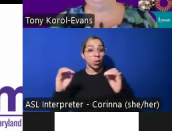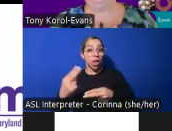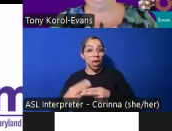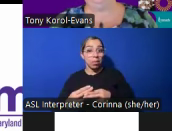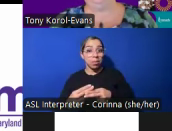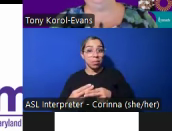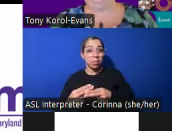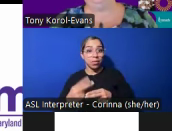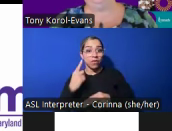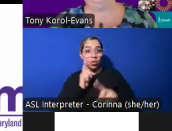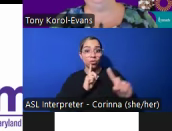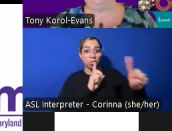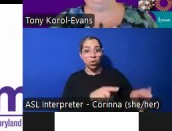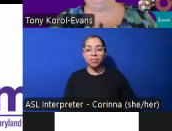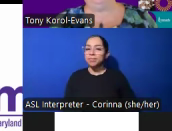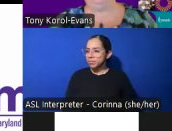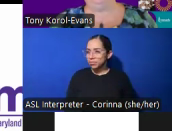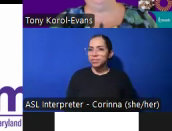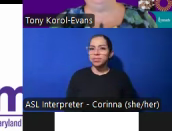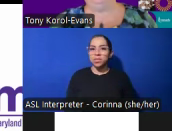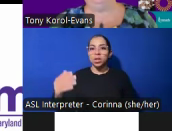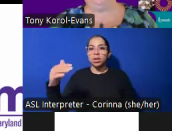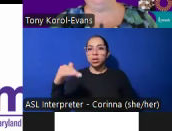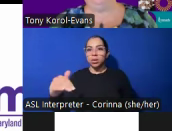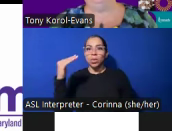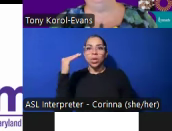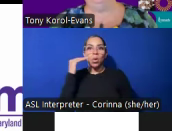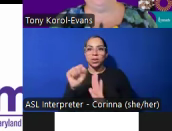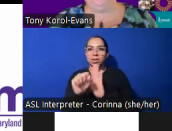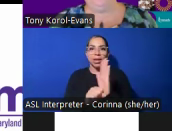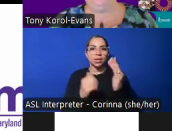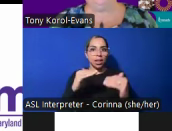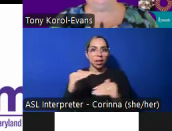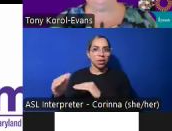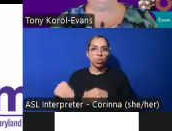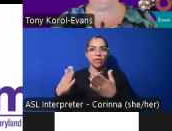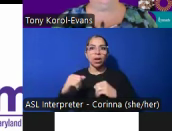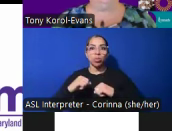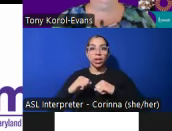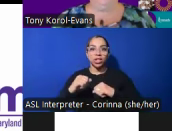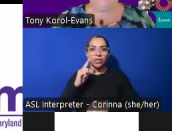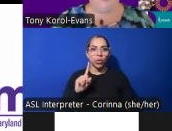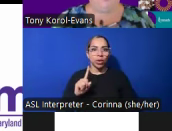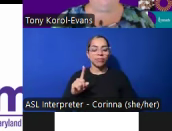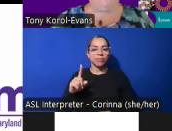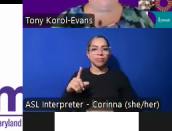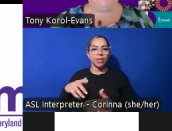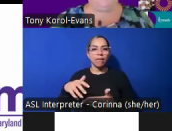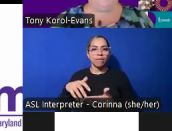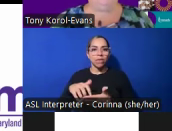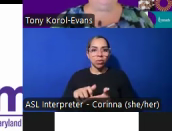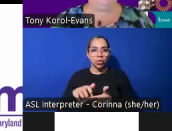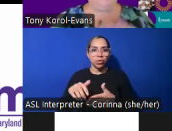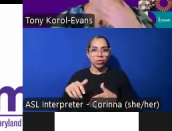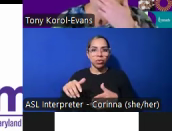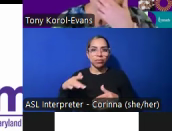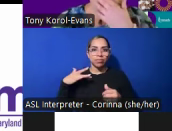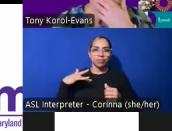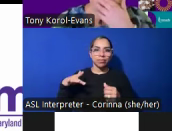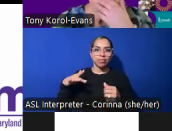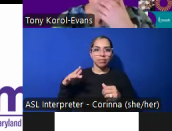Because we know the state is limited in providing protection to vulnerable people. It's true. And